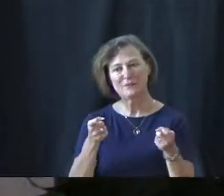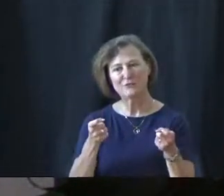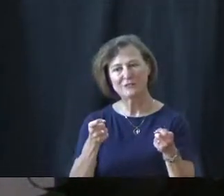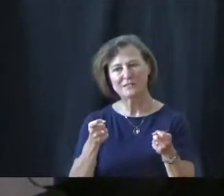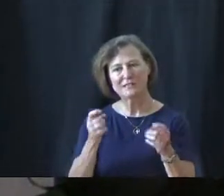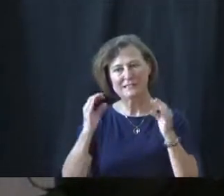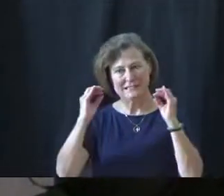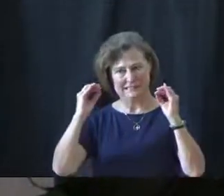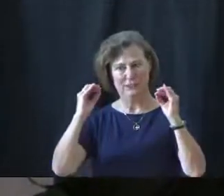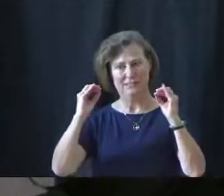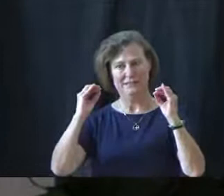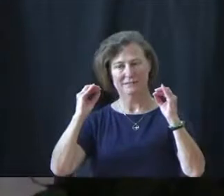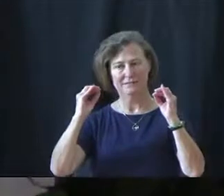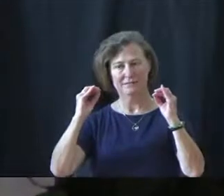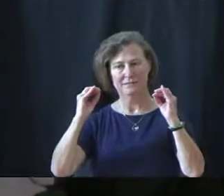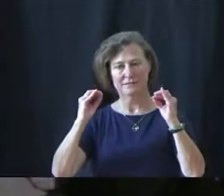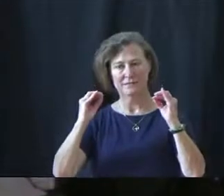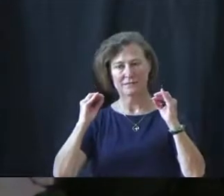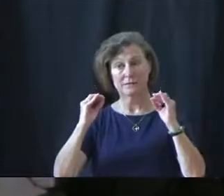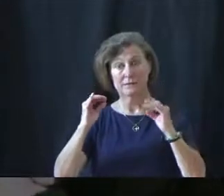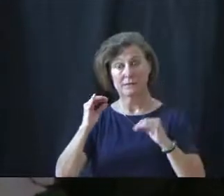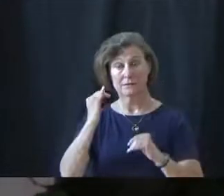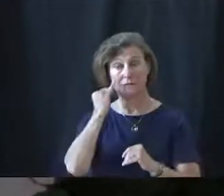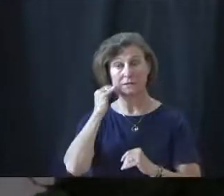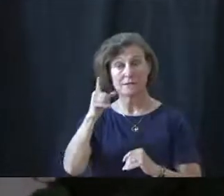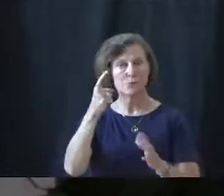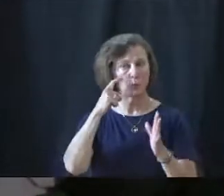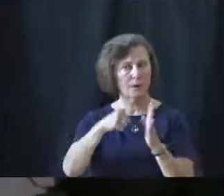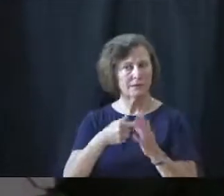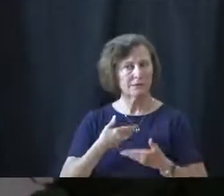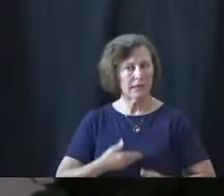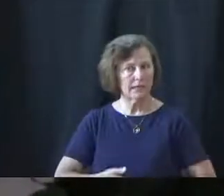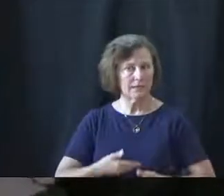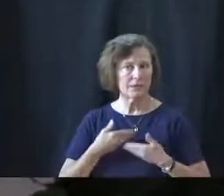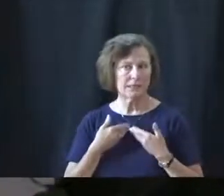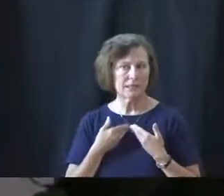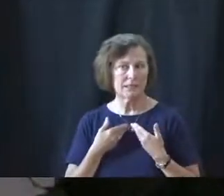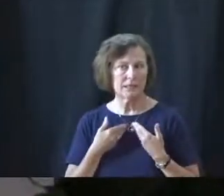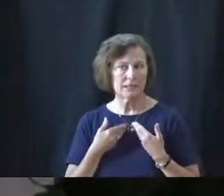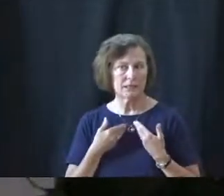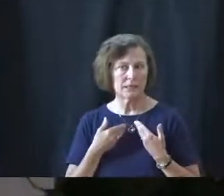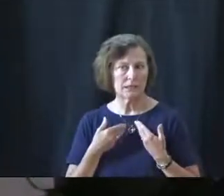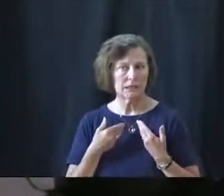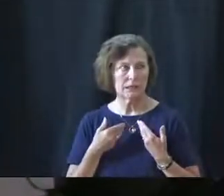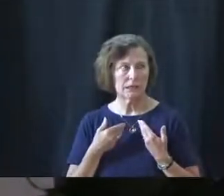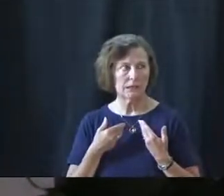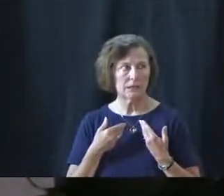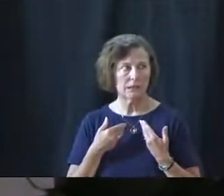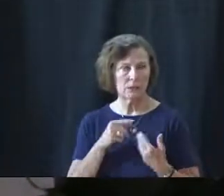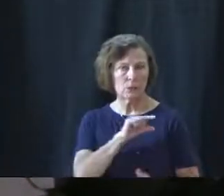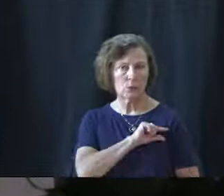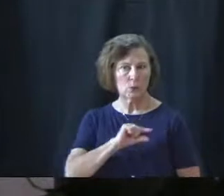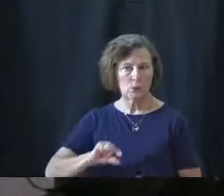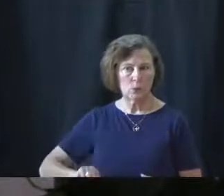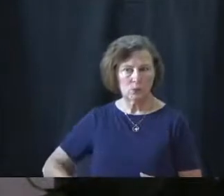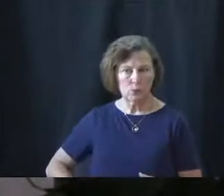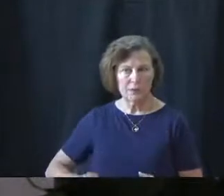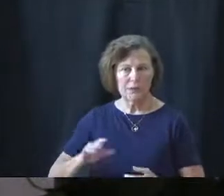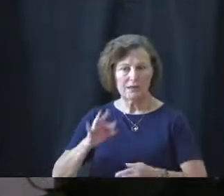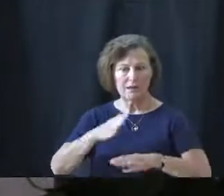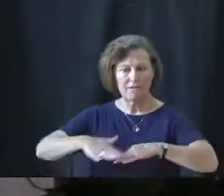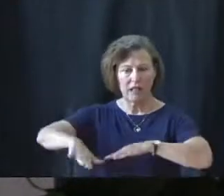teaching. If you recognize me, Queen of the Lake of